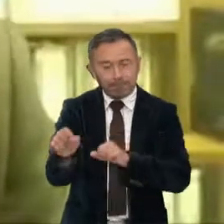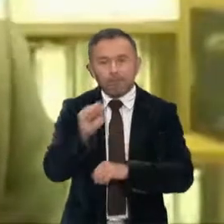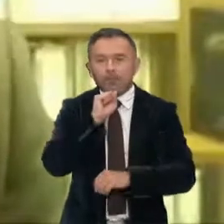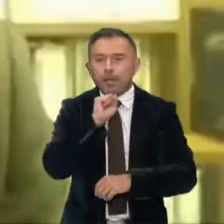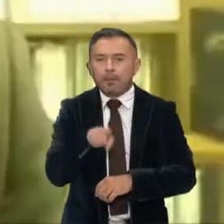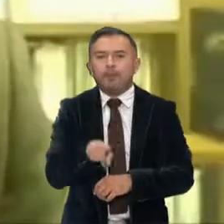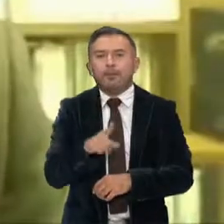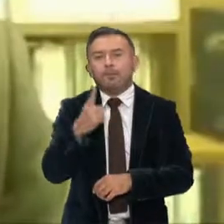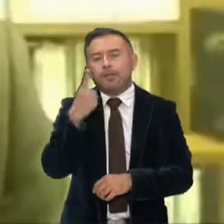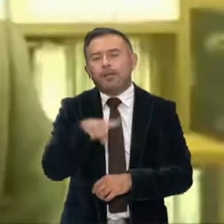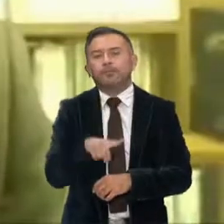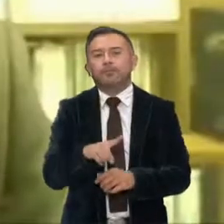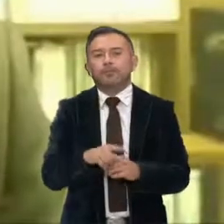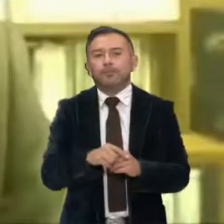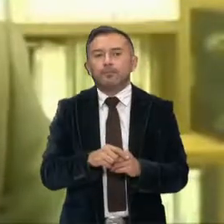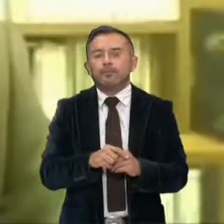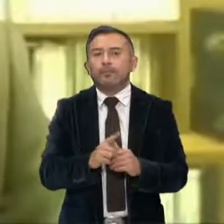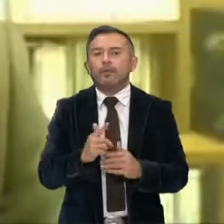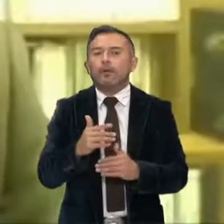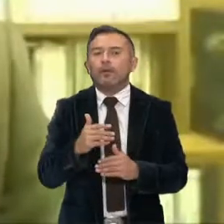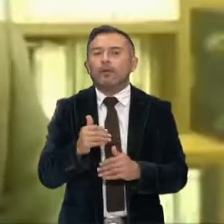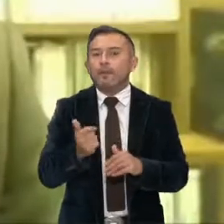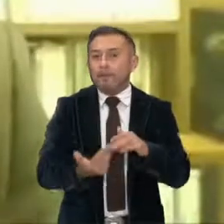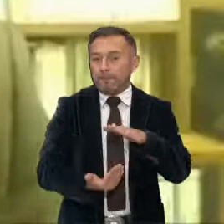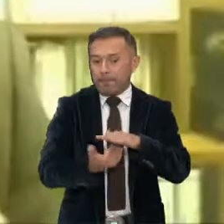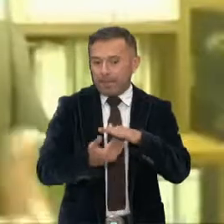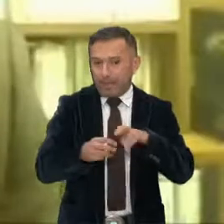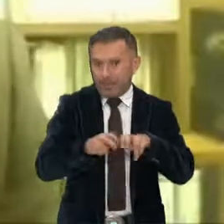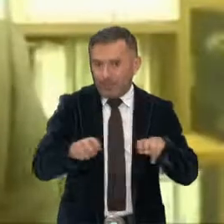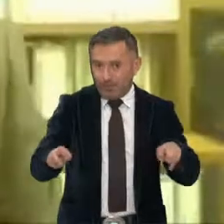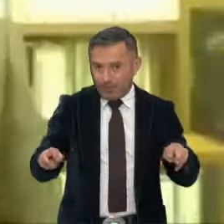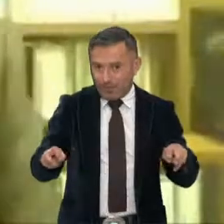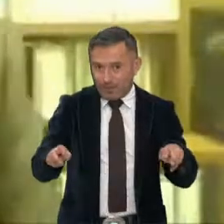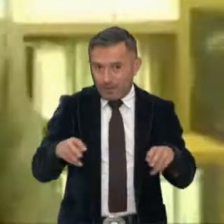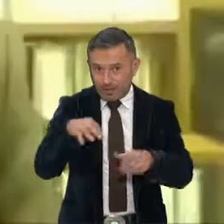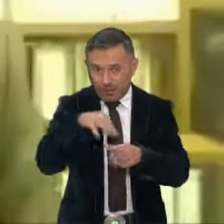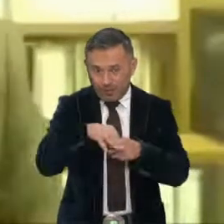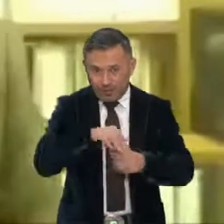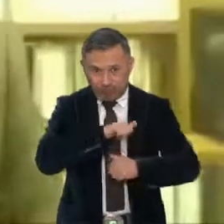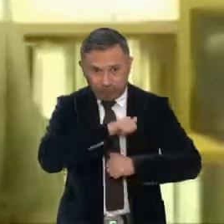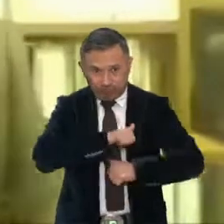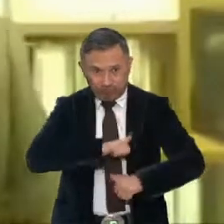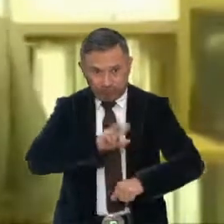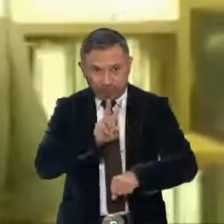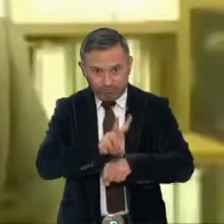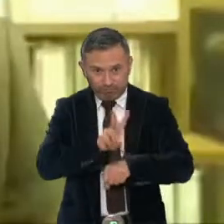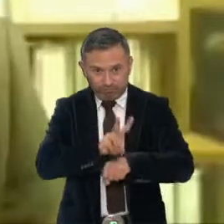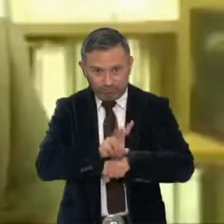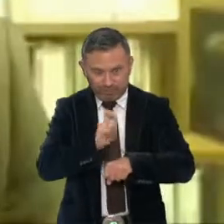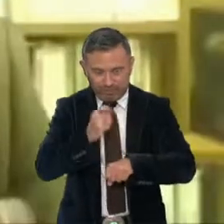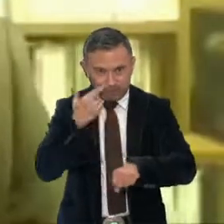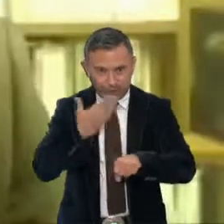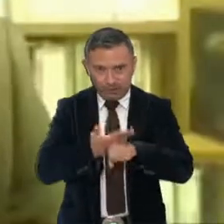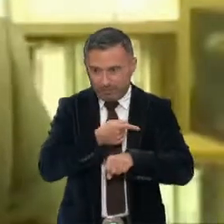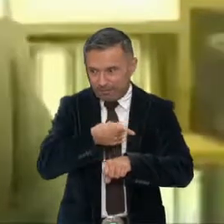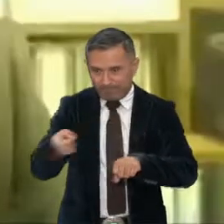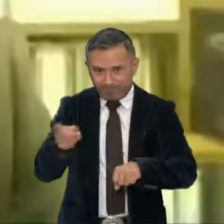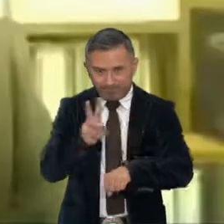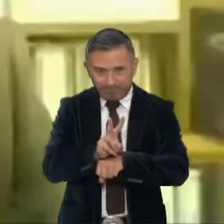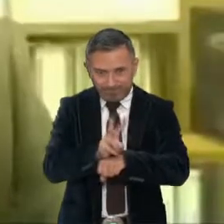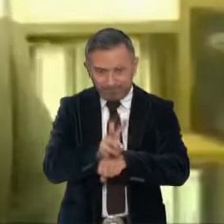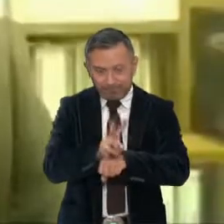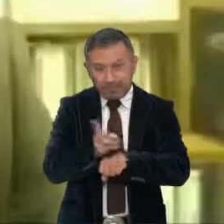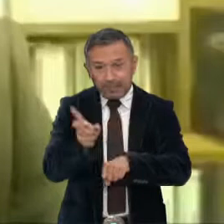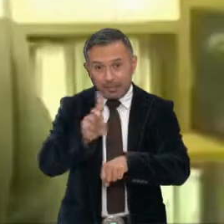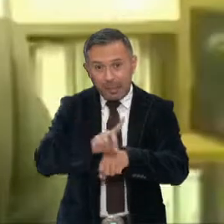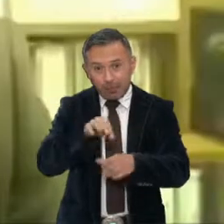applies for the training process of all the members of the polling station,